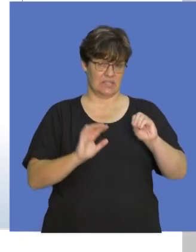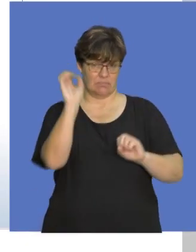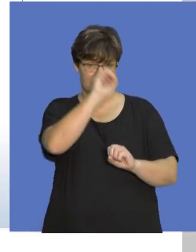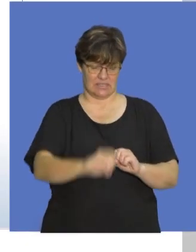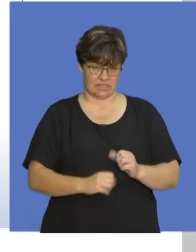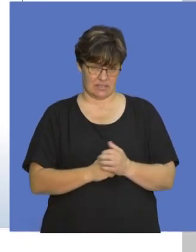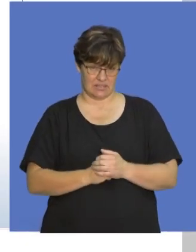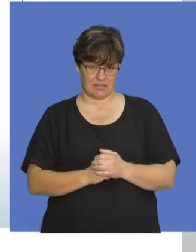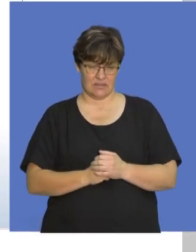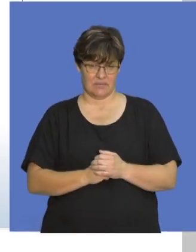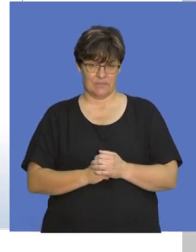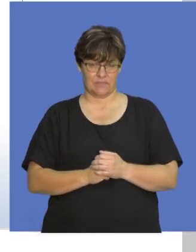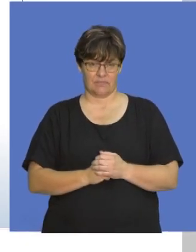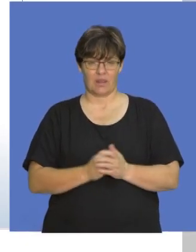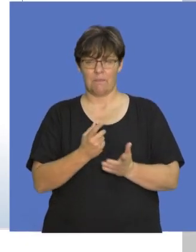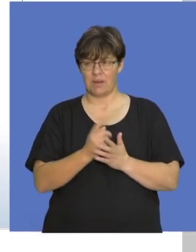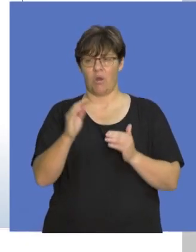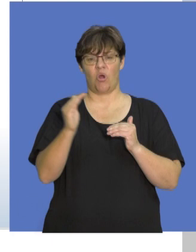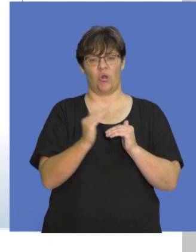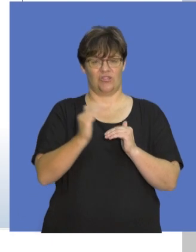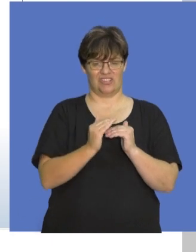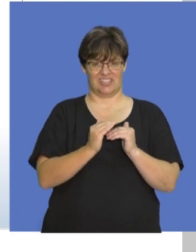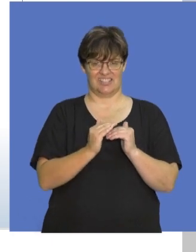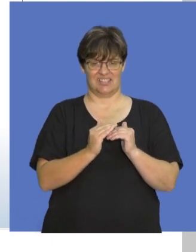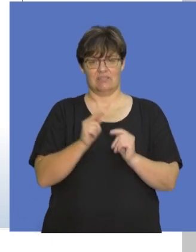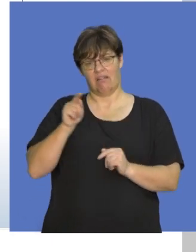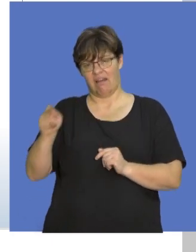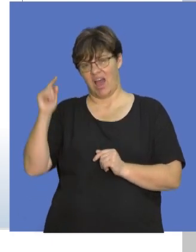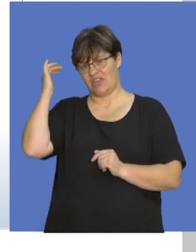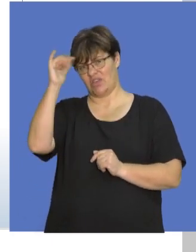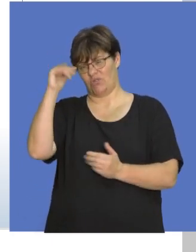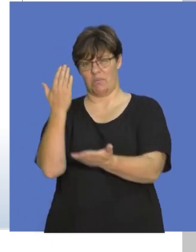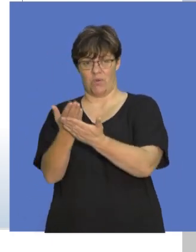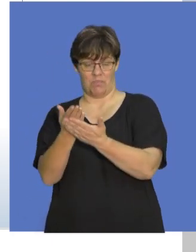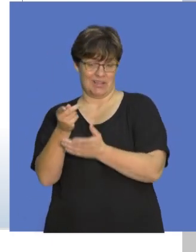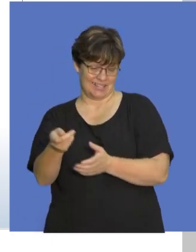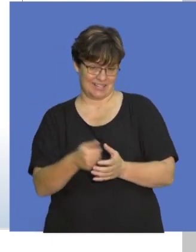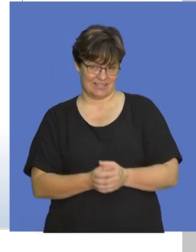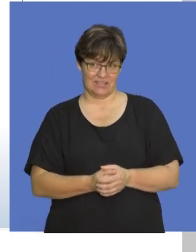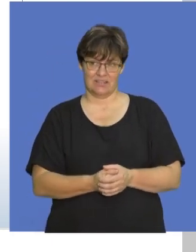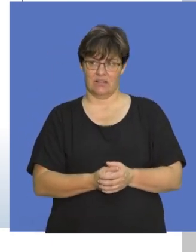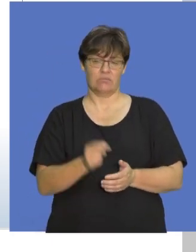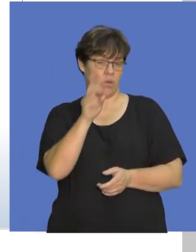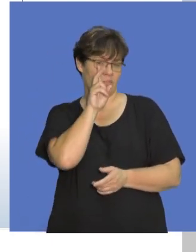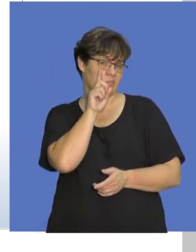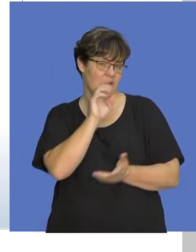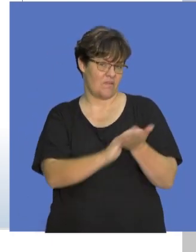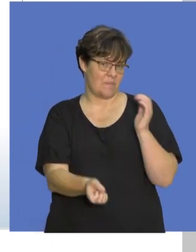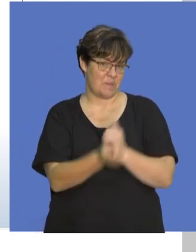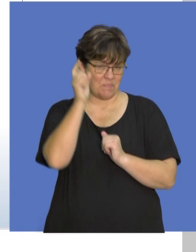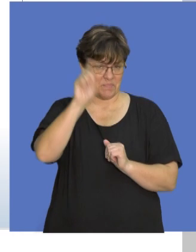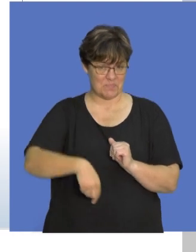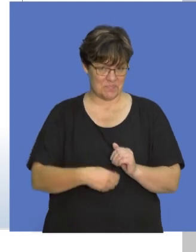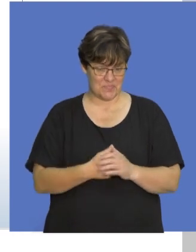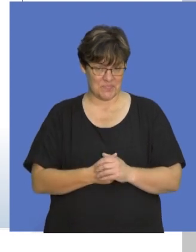to 50%. And so it's getting closer to the theoretical probability. Let's see what will